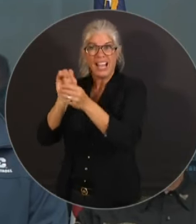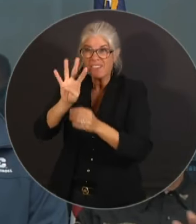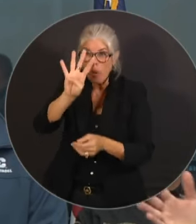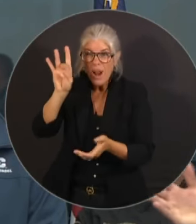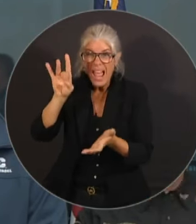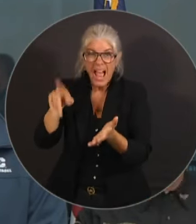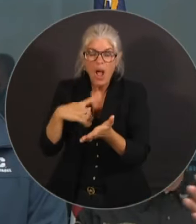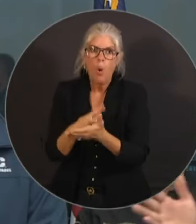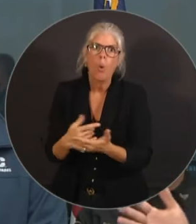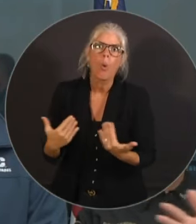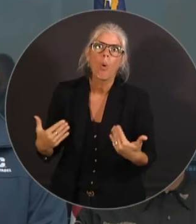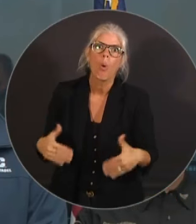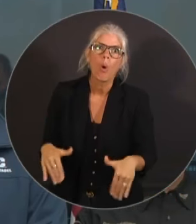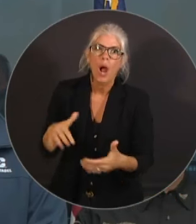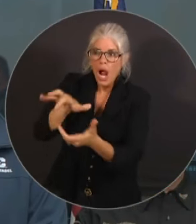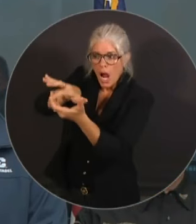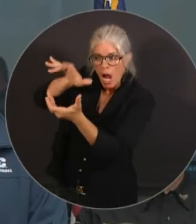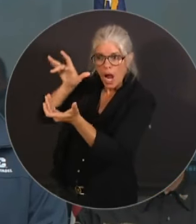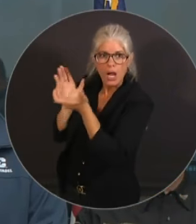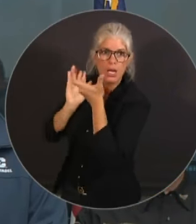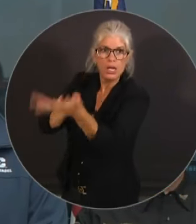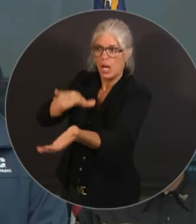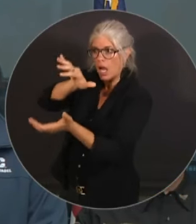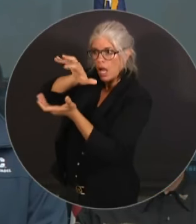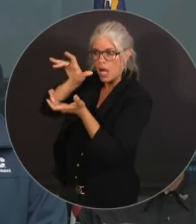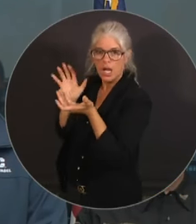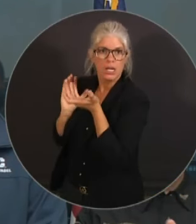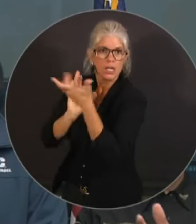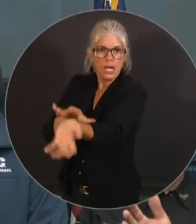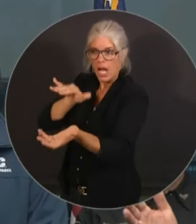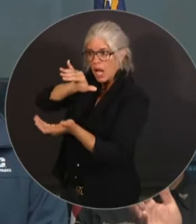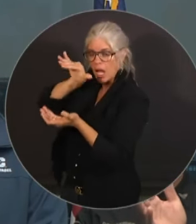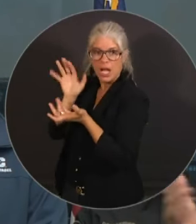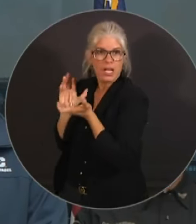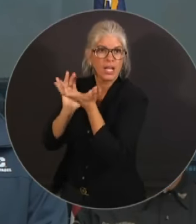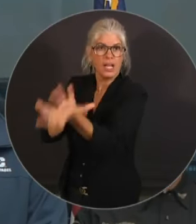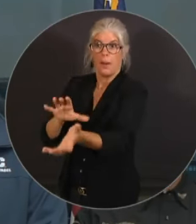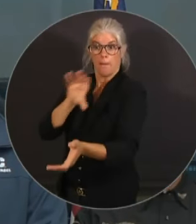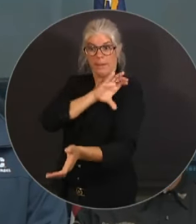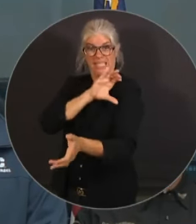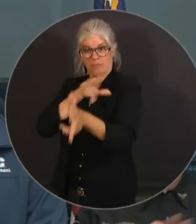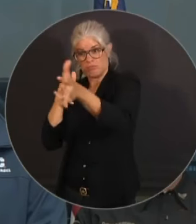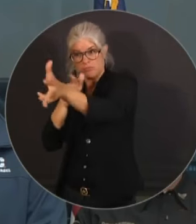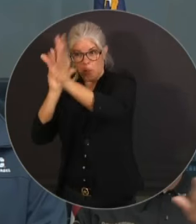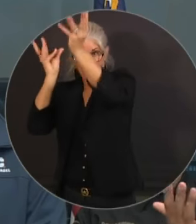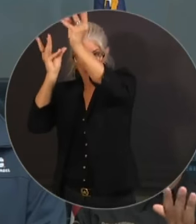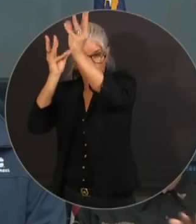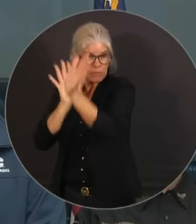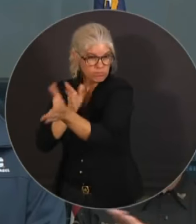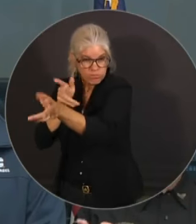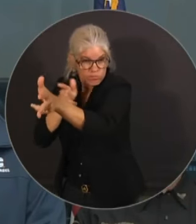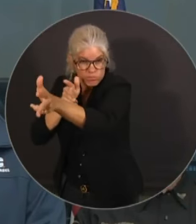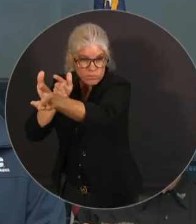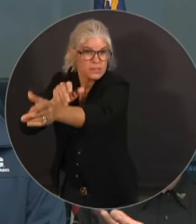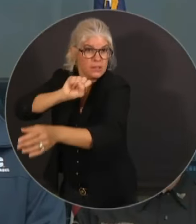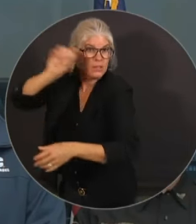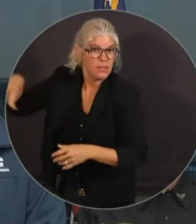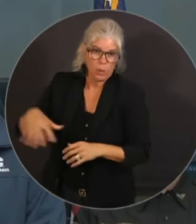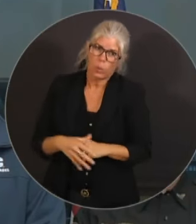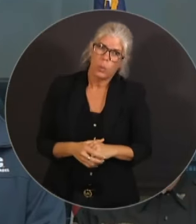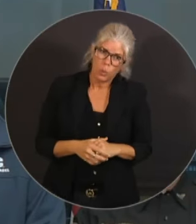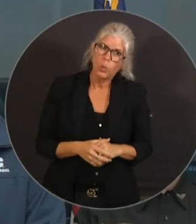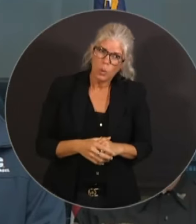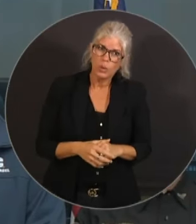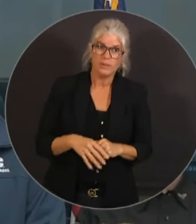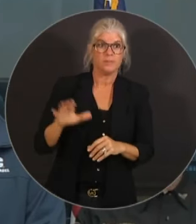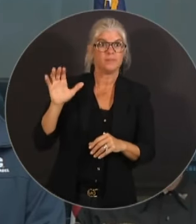huge thing. And you see them, they're being escorted with police escorts. And I think citizens, like people have told me, like they're thankful